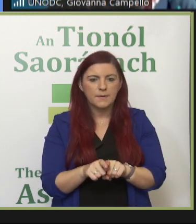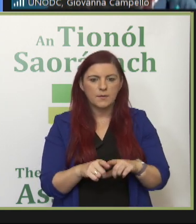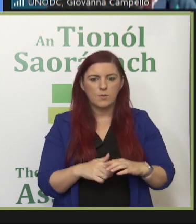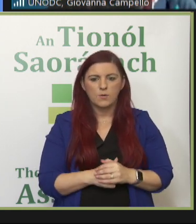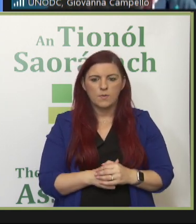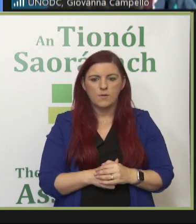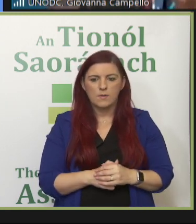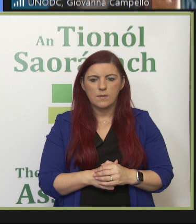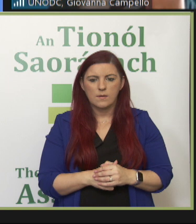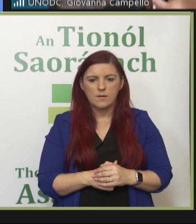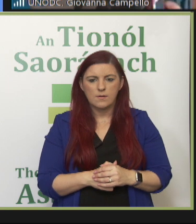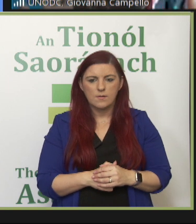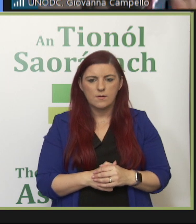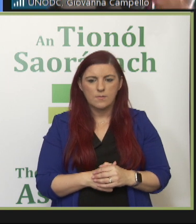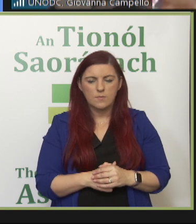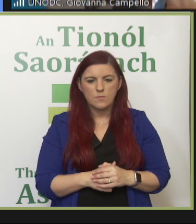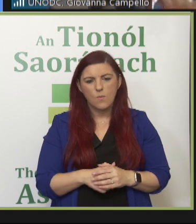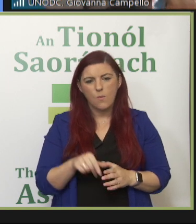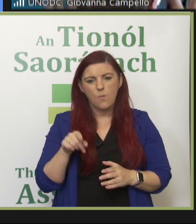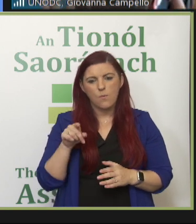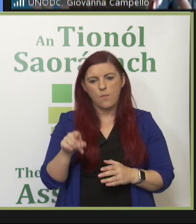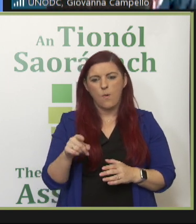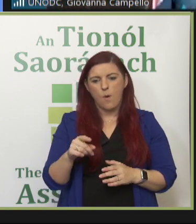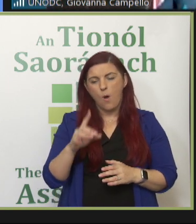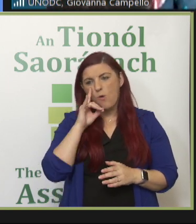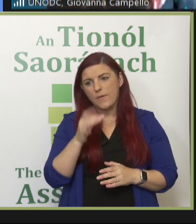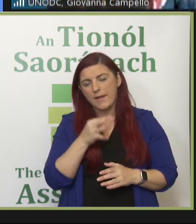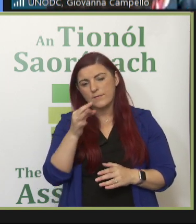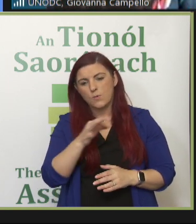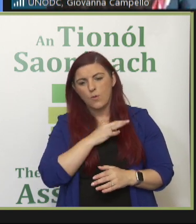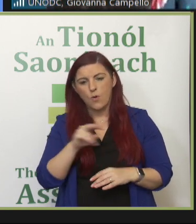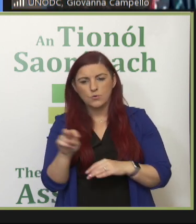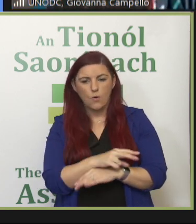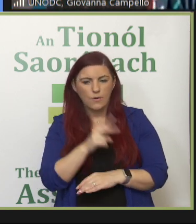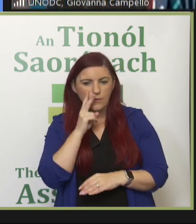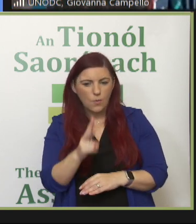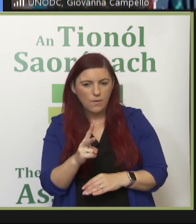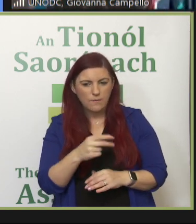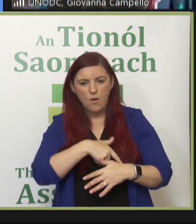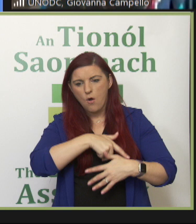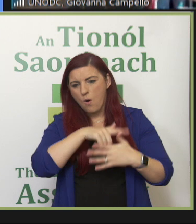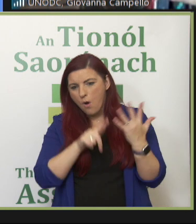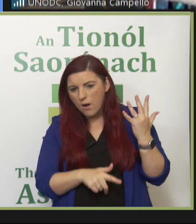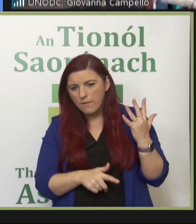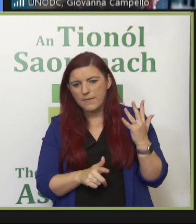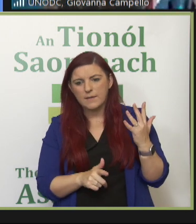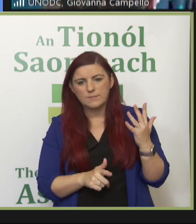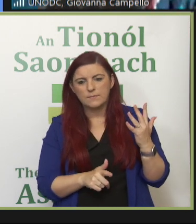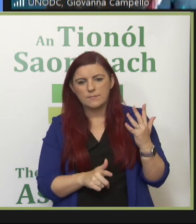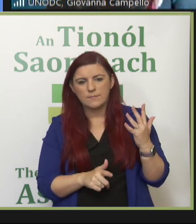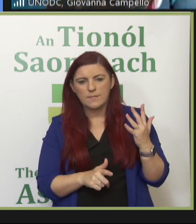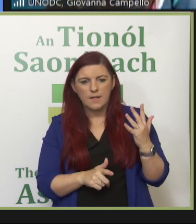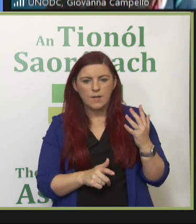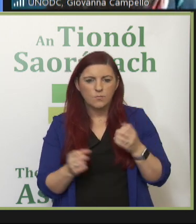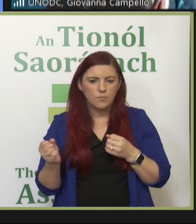concluding with this. I hope I have given you a good overview of all of the provisions